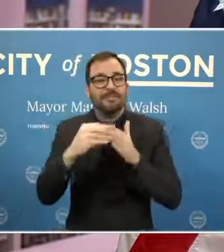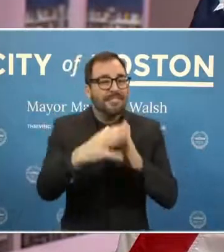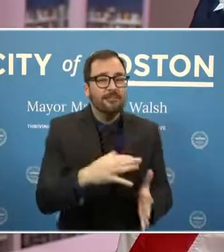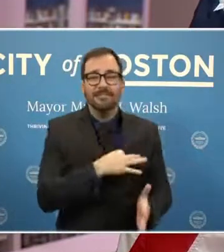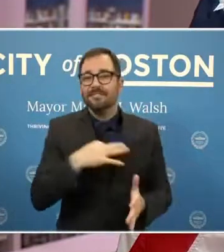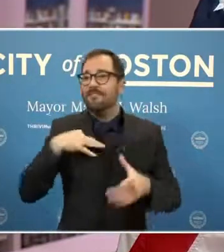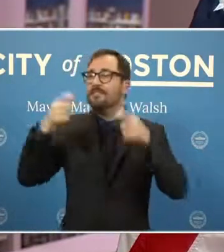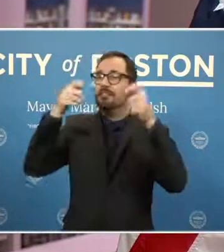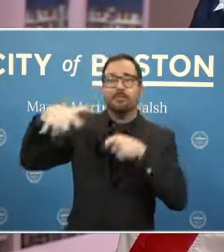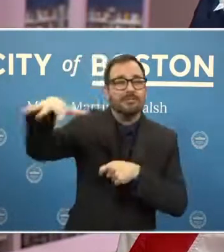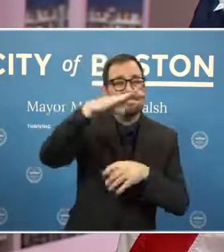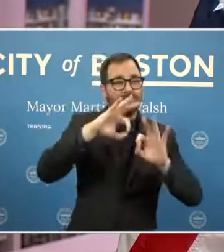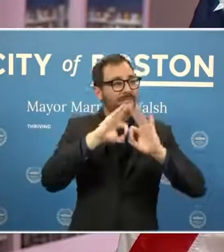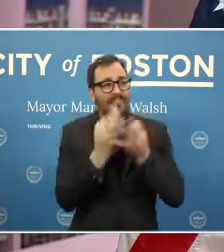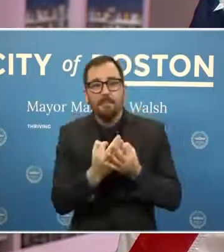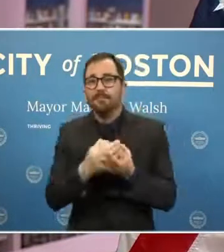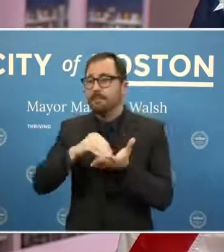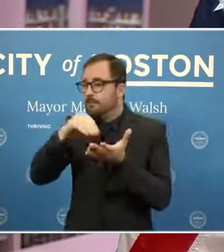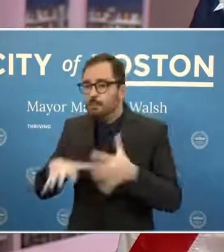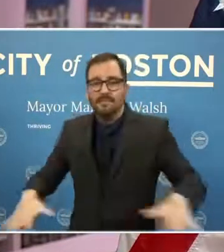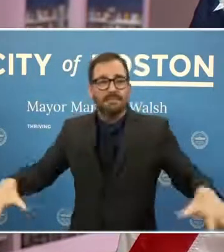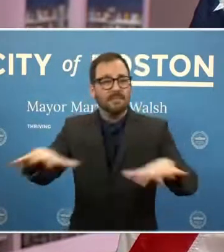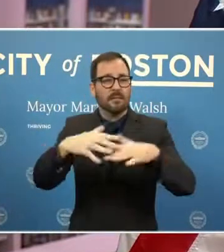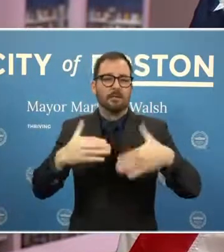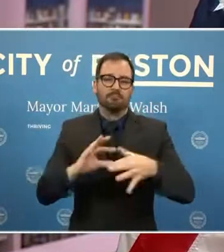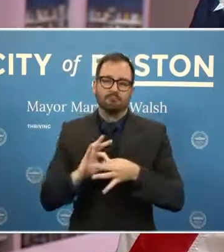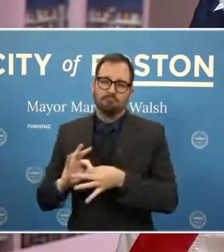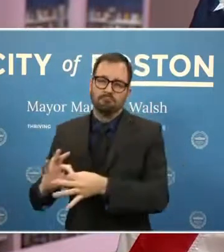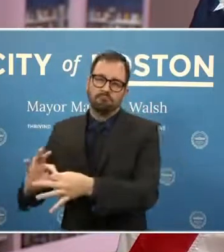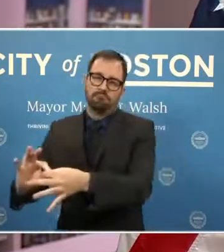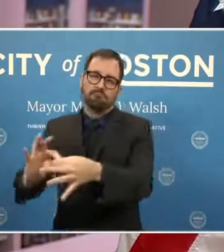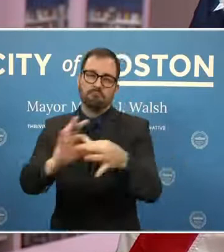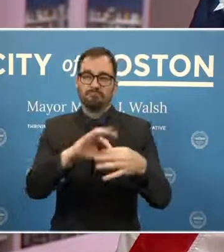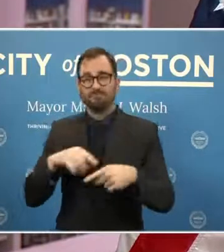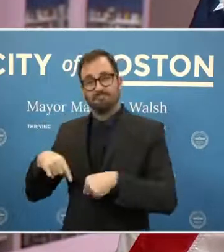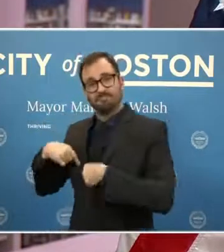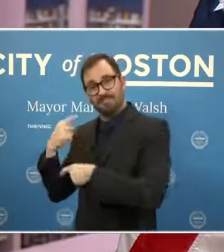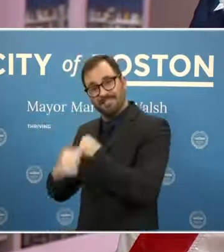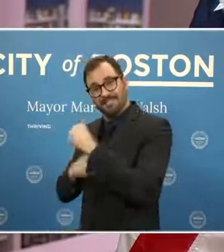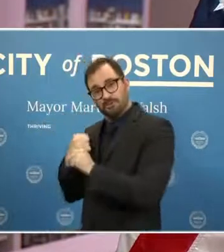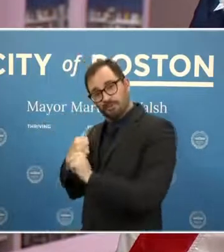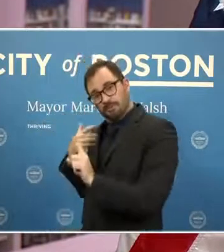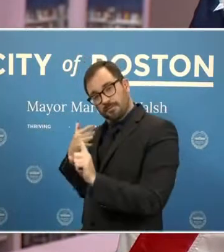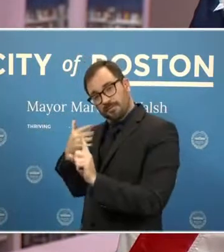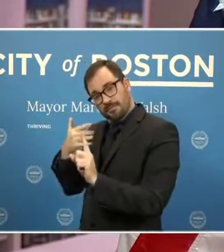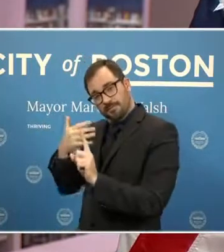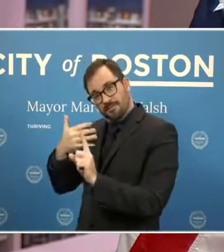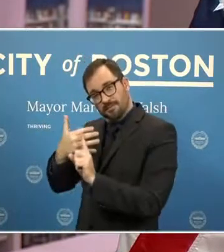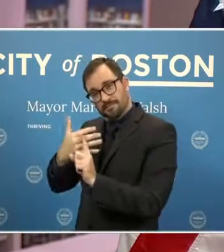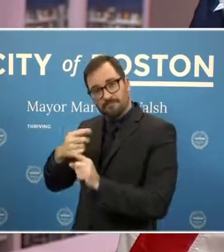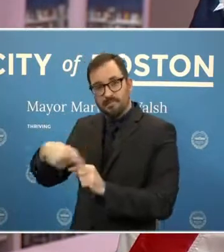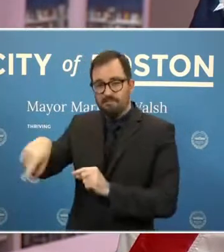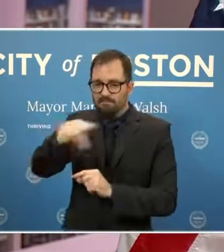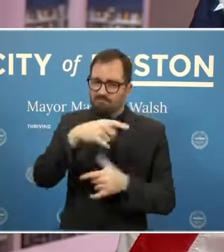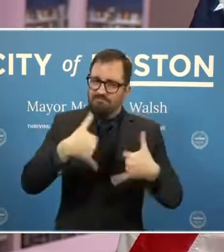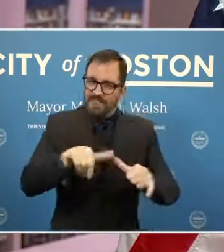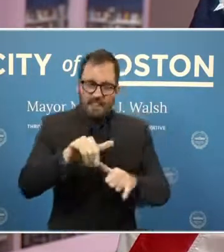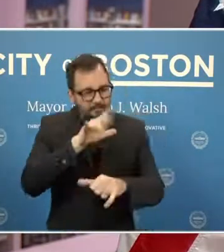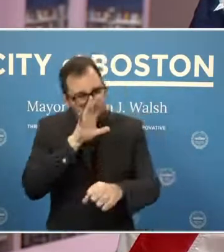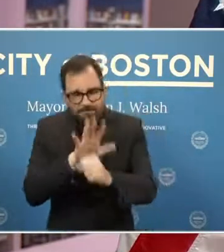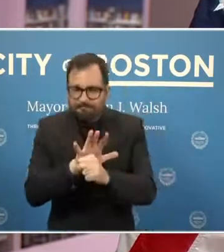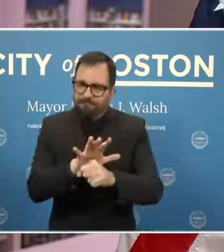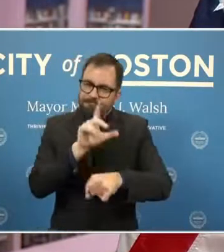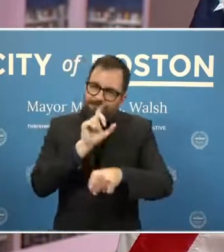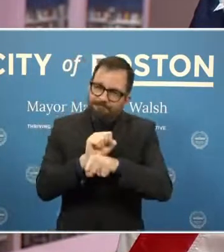year. This is a community committed to learning. We are ready to do more now than ever to close the